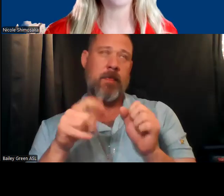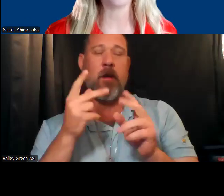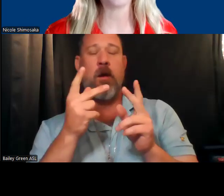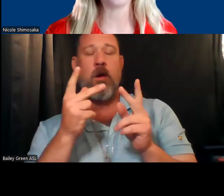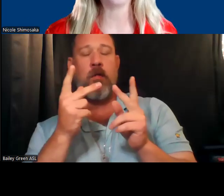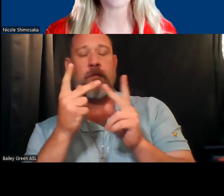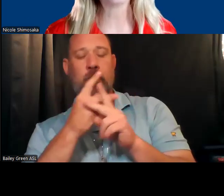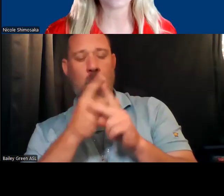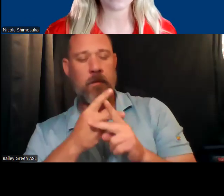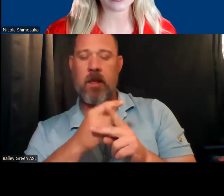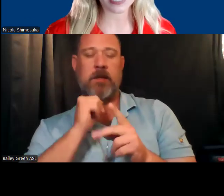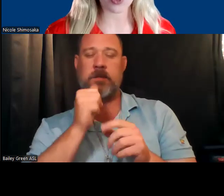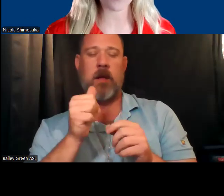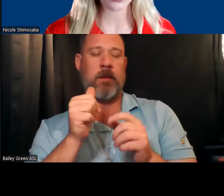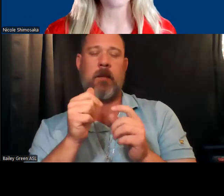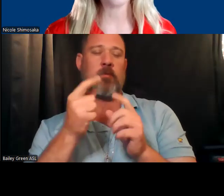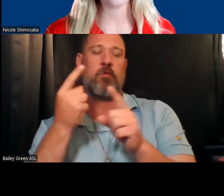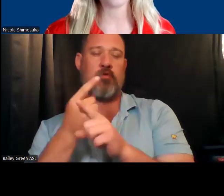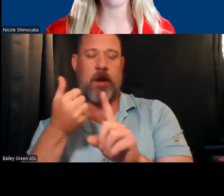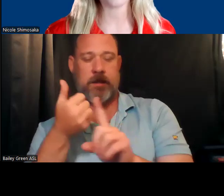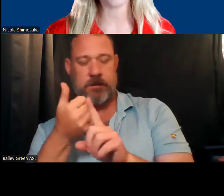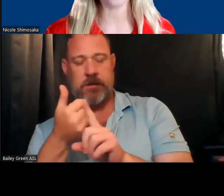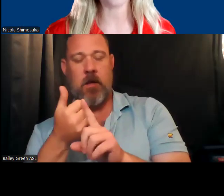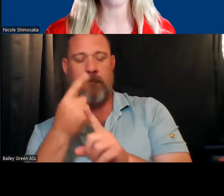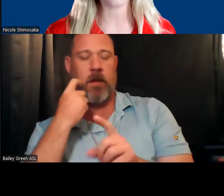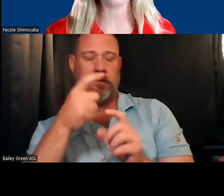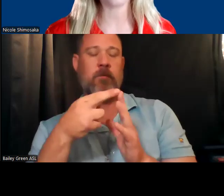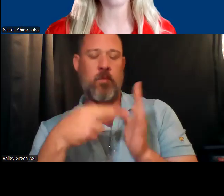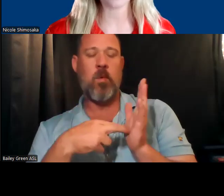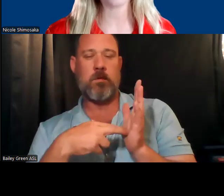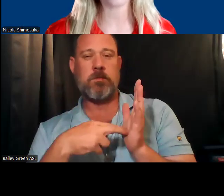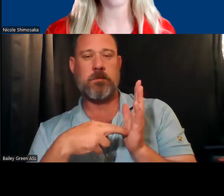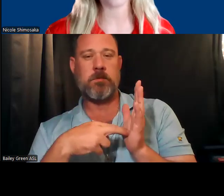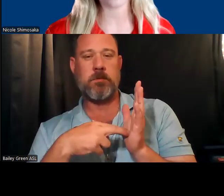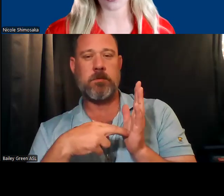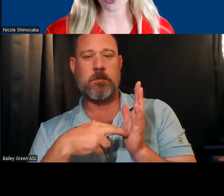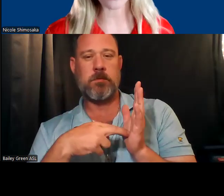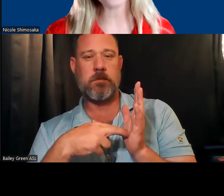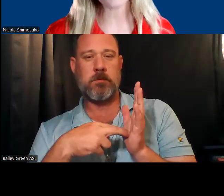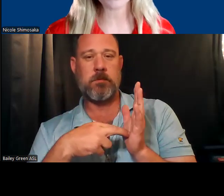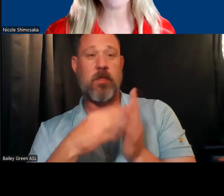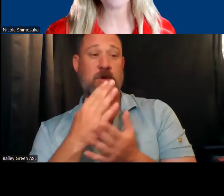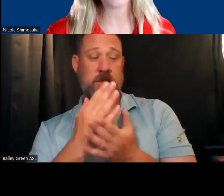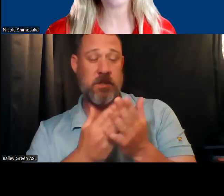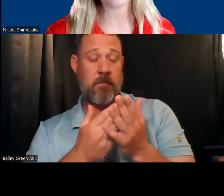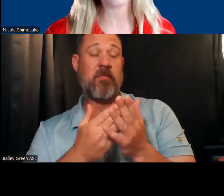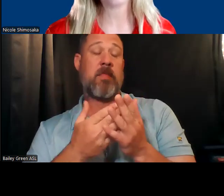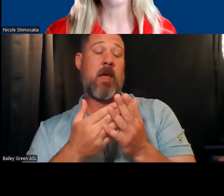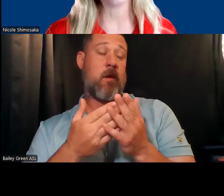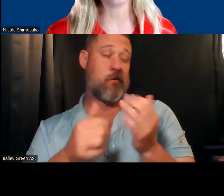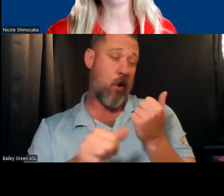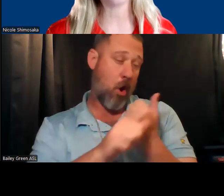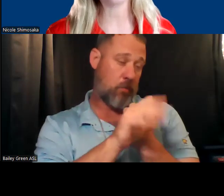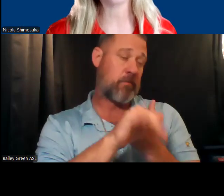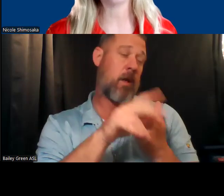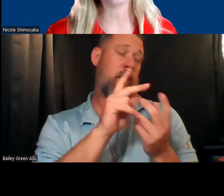able to right size itself due to these rigid rules. And so there are some that are harmed by the formula today, and then there